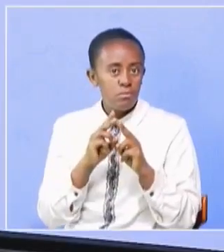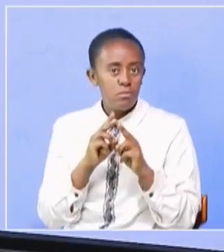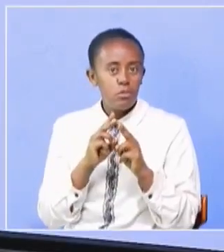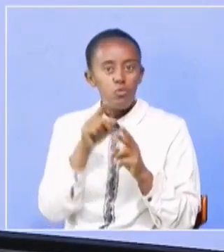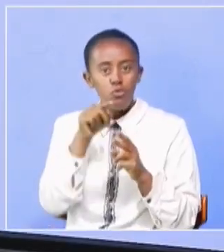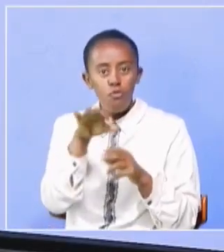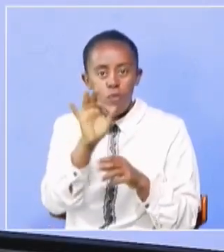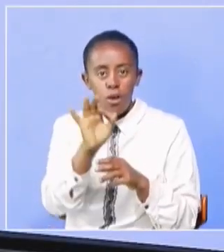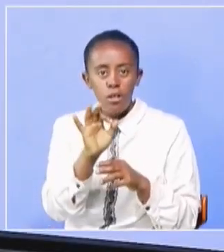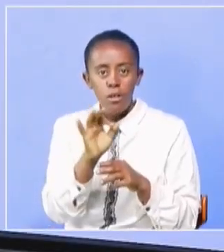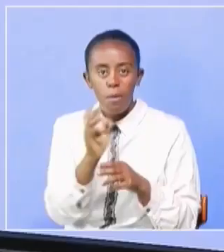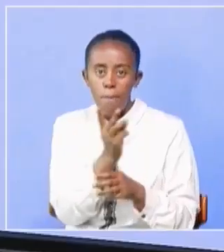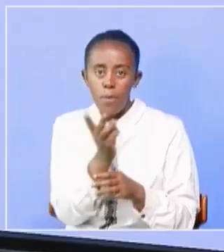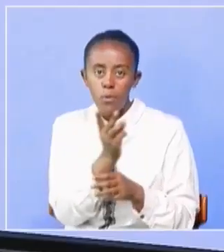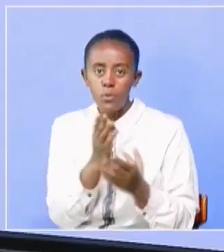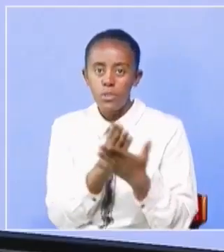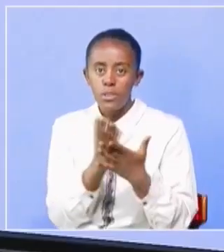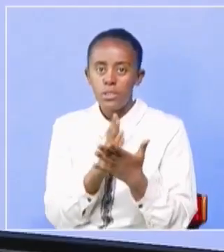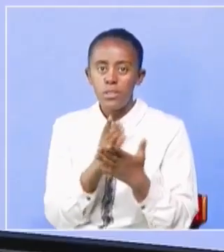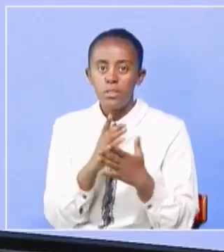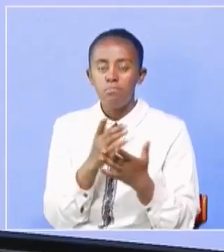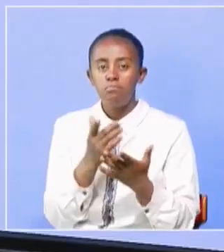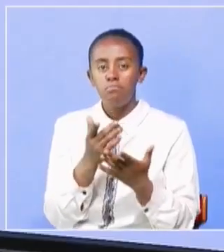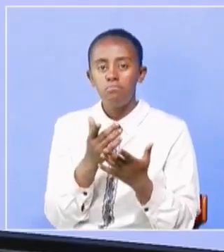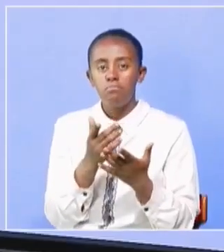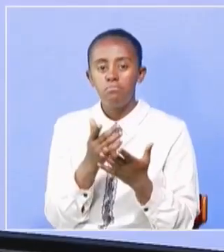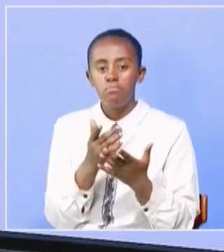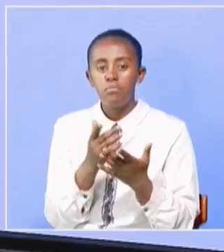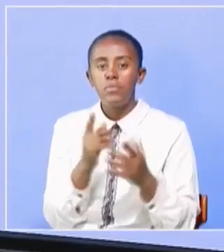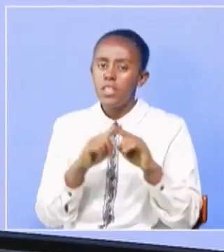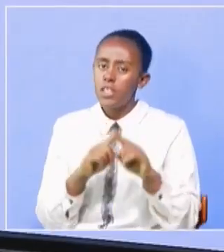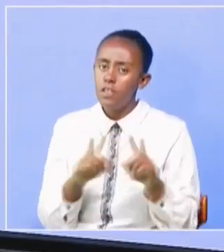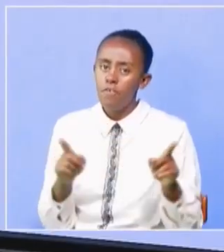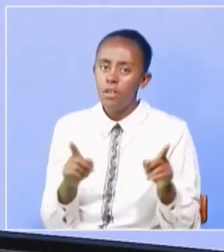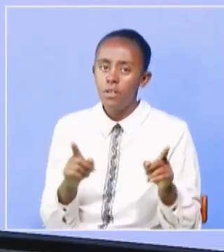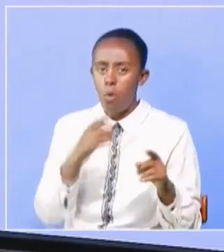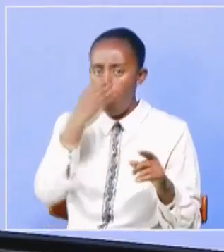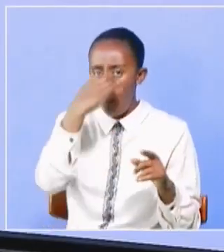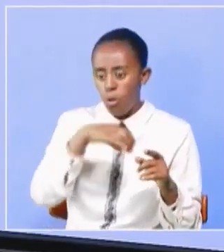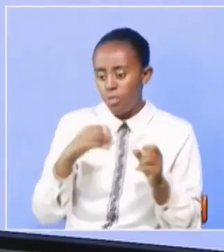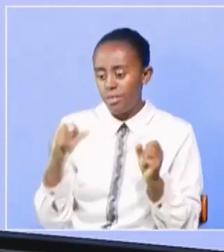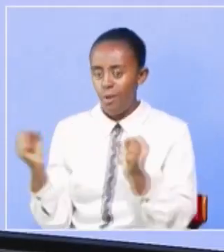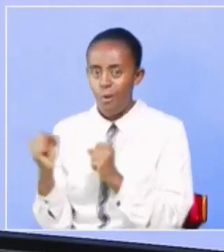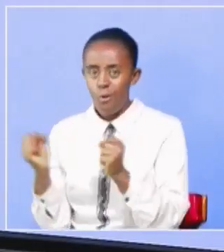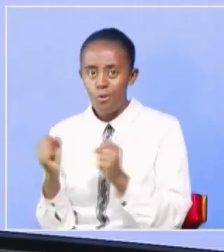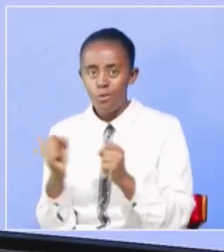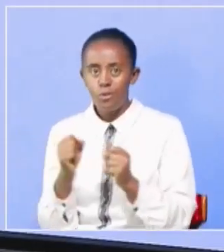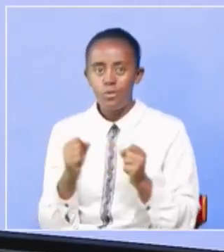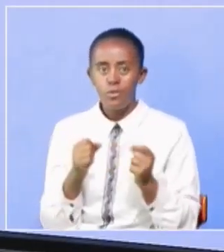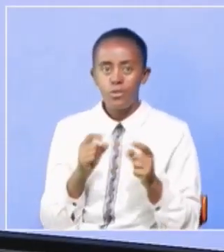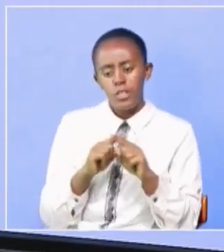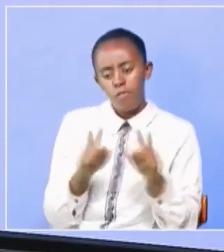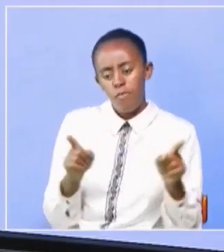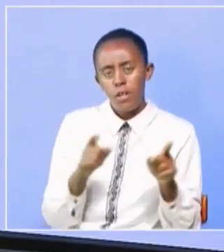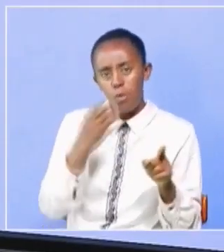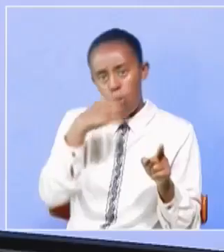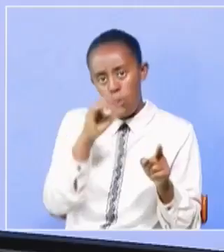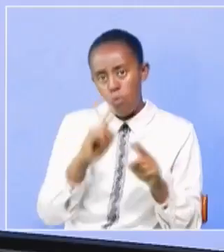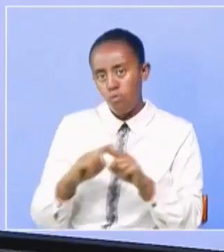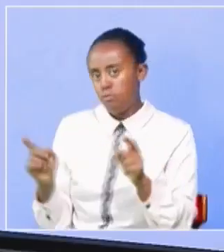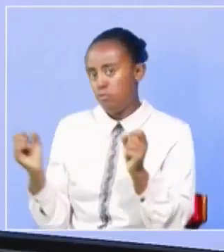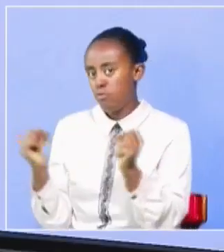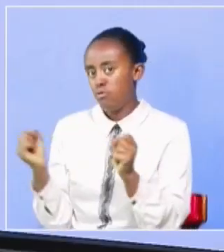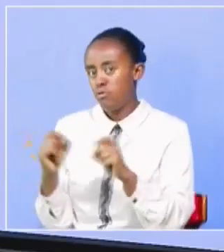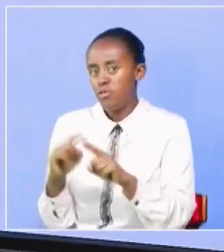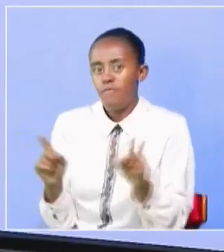find both of these things at the different spectrum, you find hot at different spectrum and cold